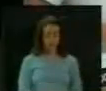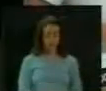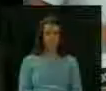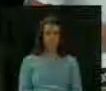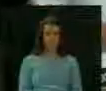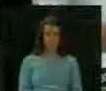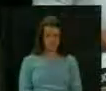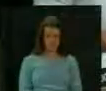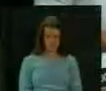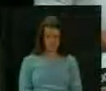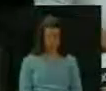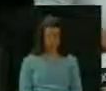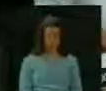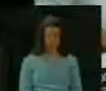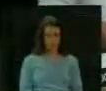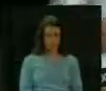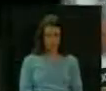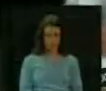Clerk, next item.